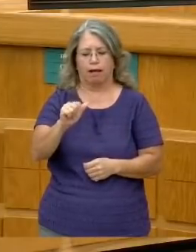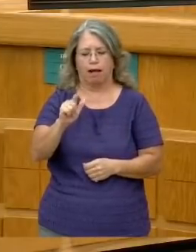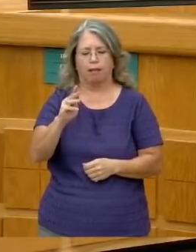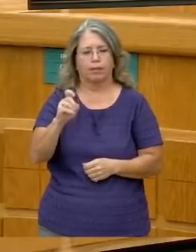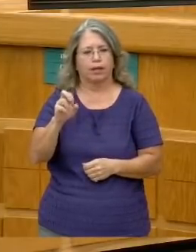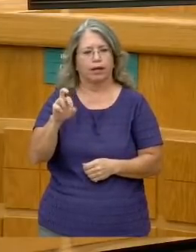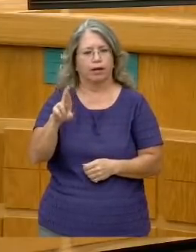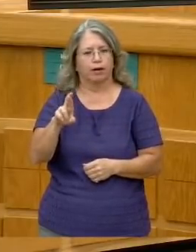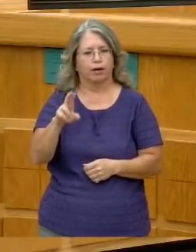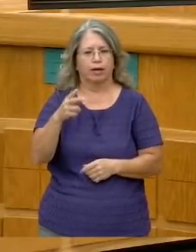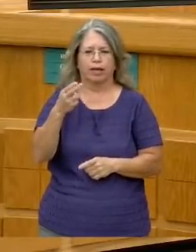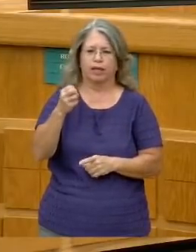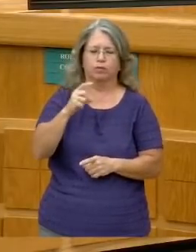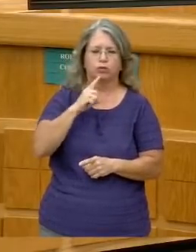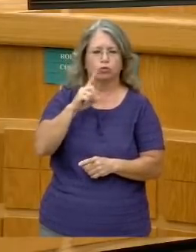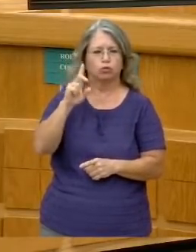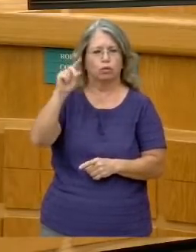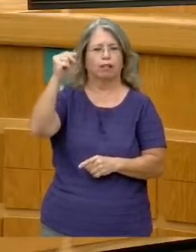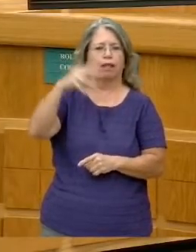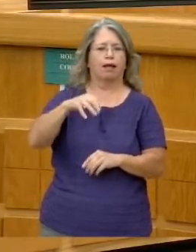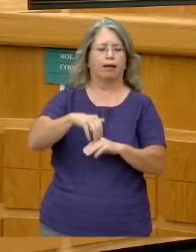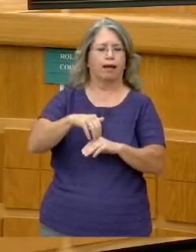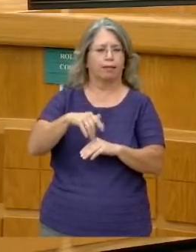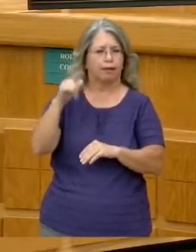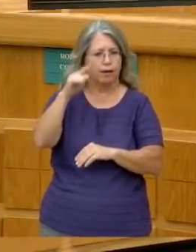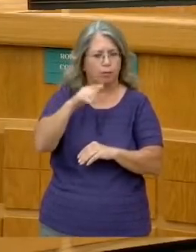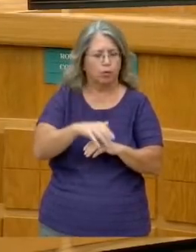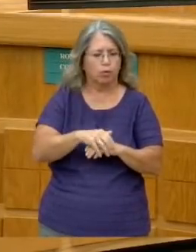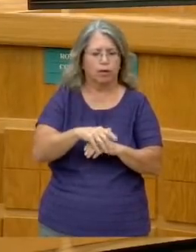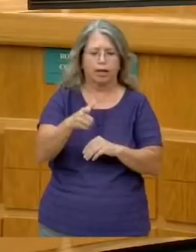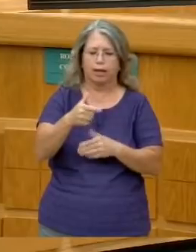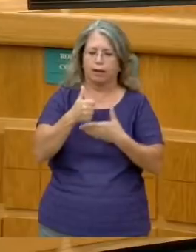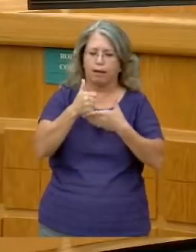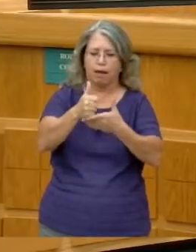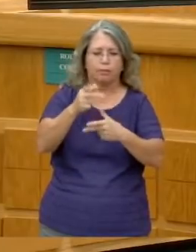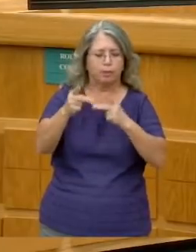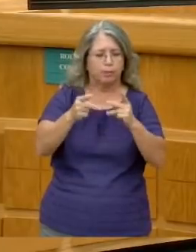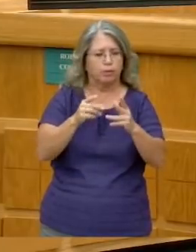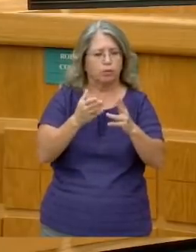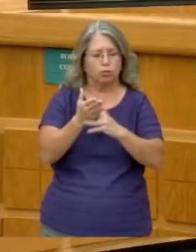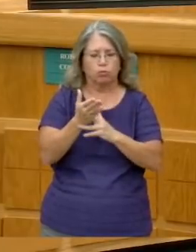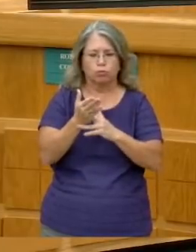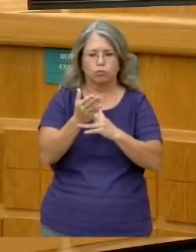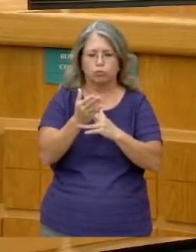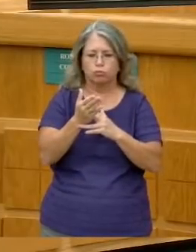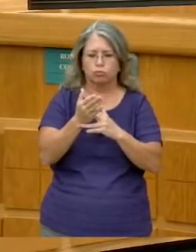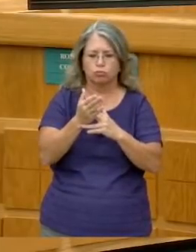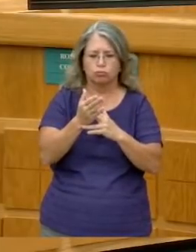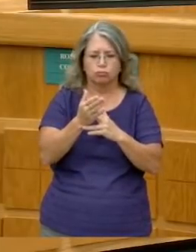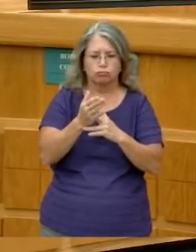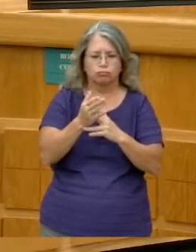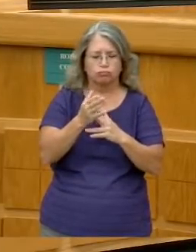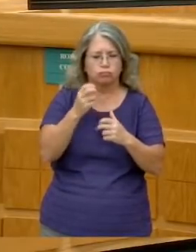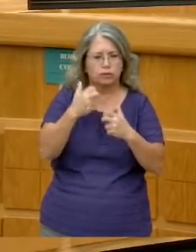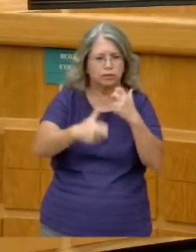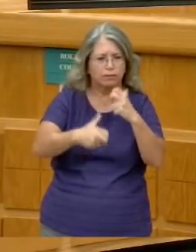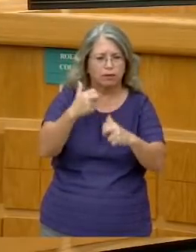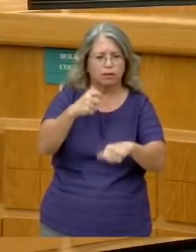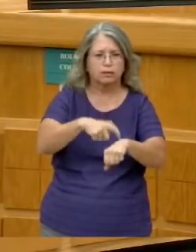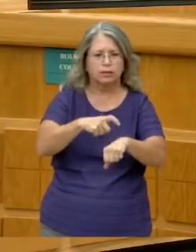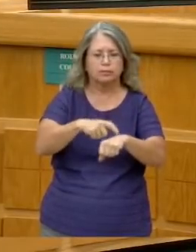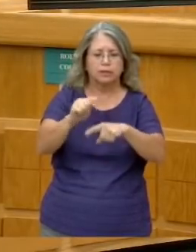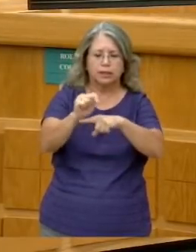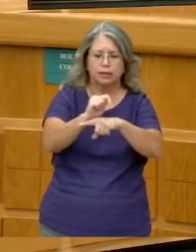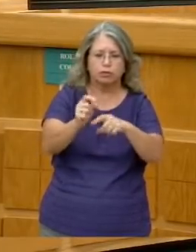airport. That beacon helped people through trying times. He trained numerous officers